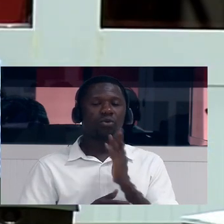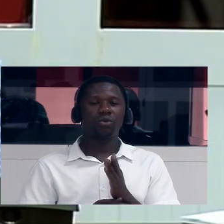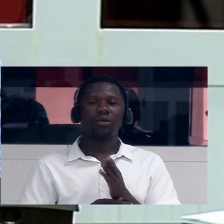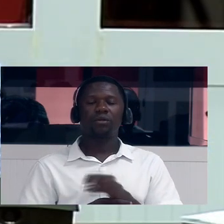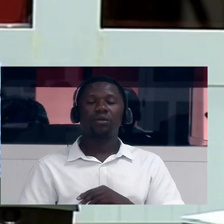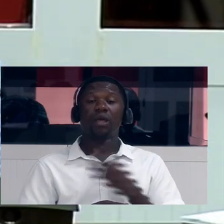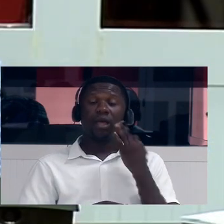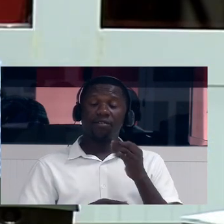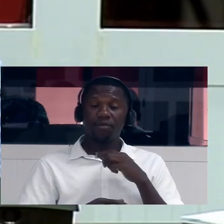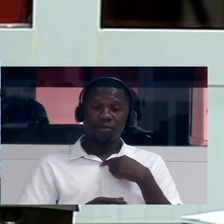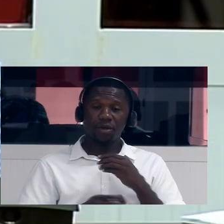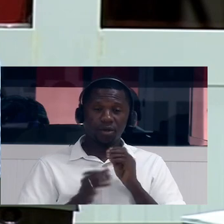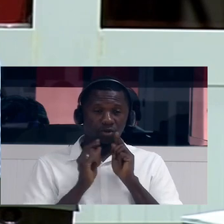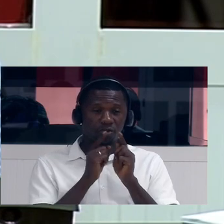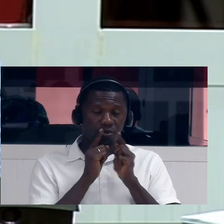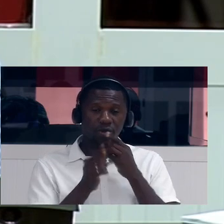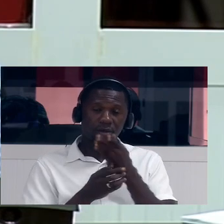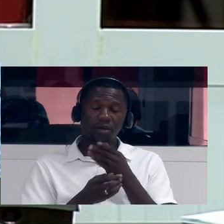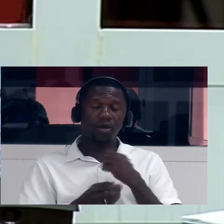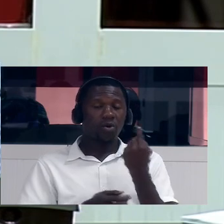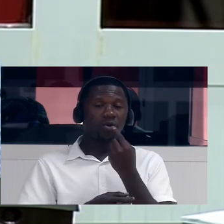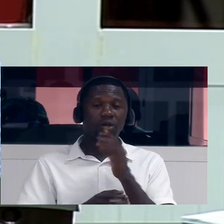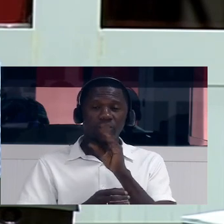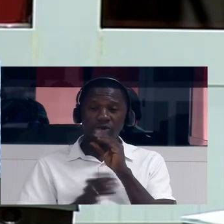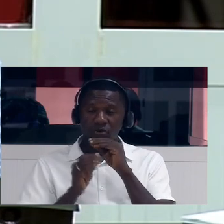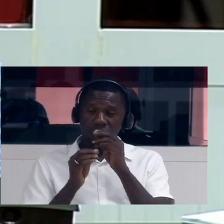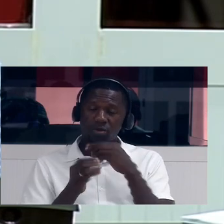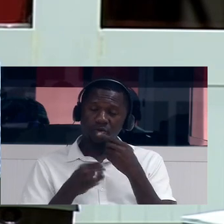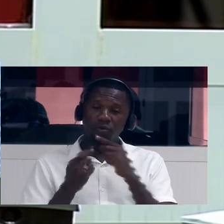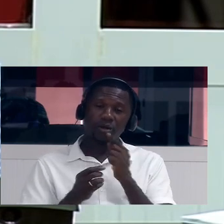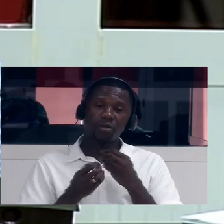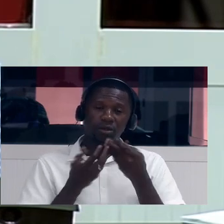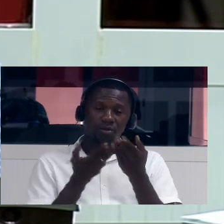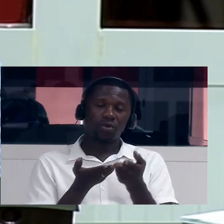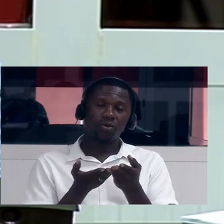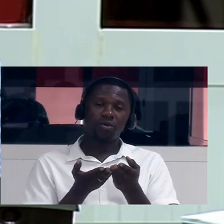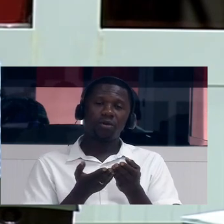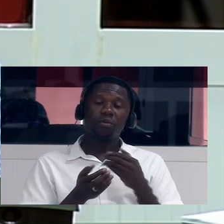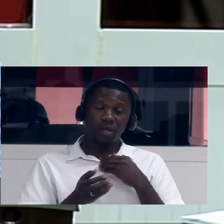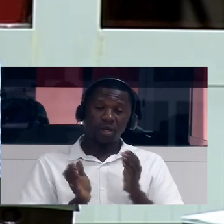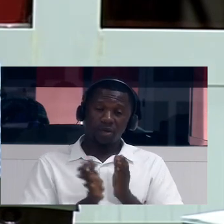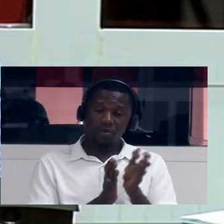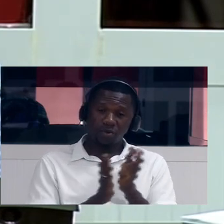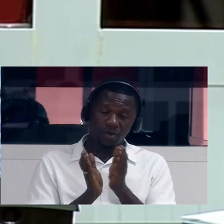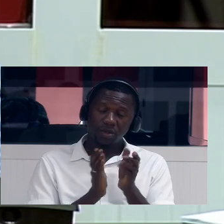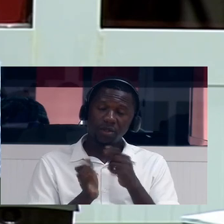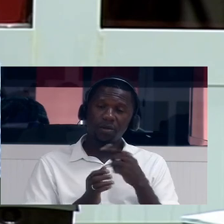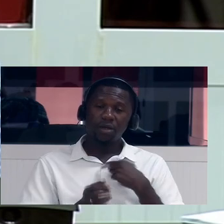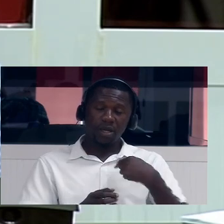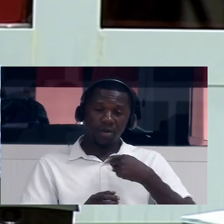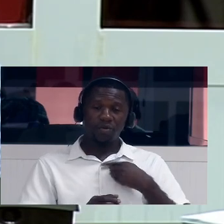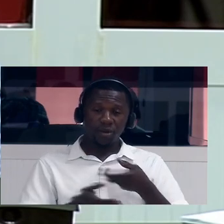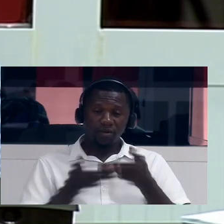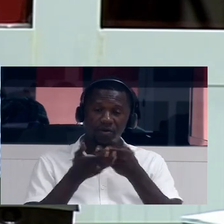If I spoke to them, I only told them what I've just told you. I encouraged them to apply, and I will give them police protection. I